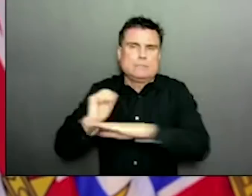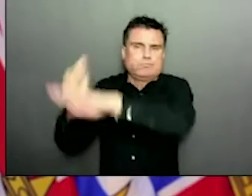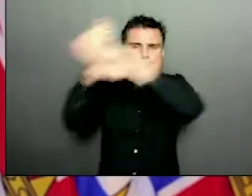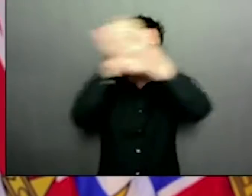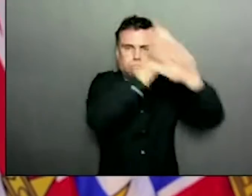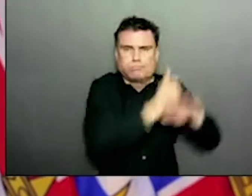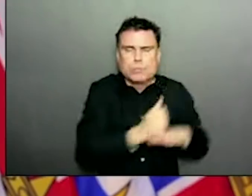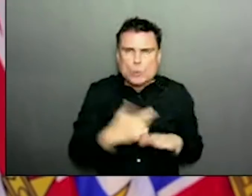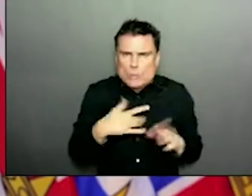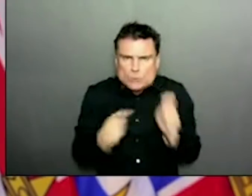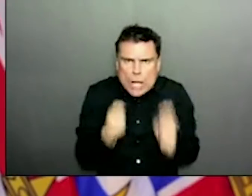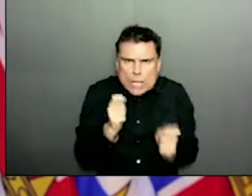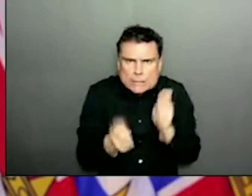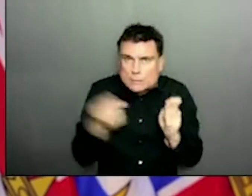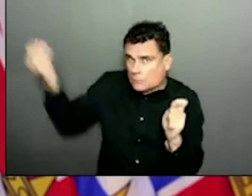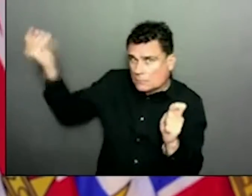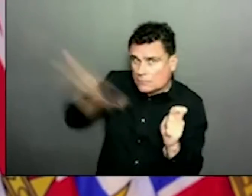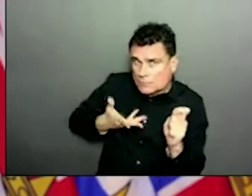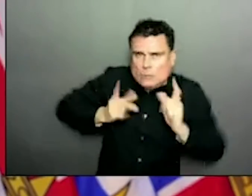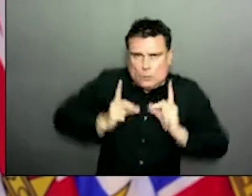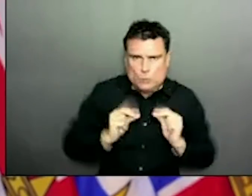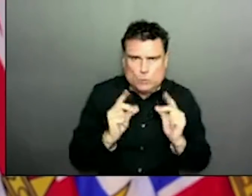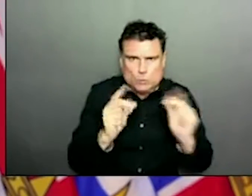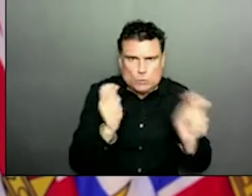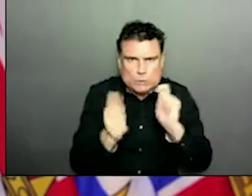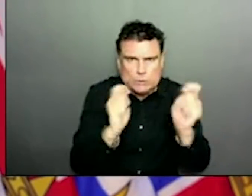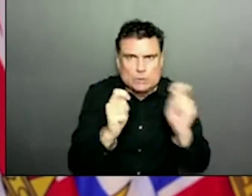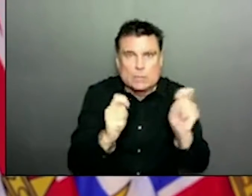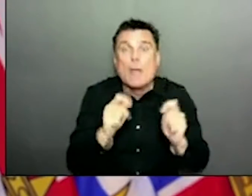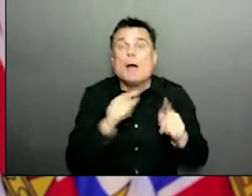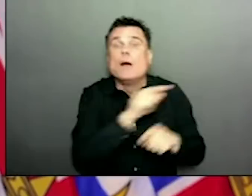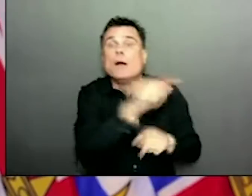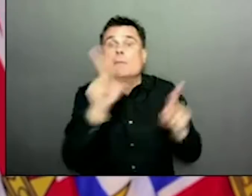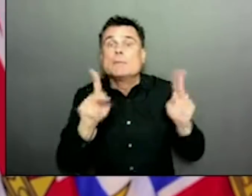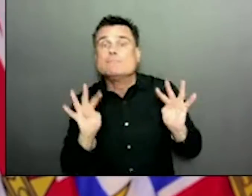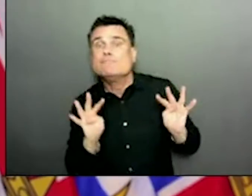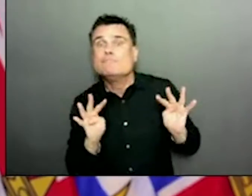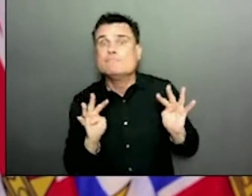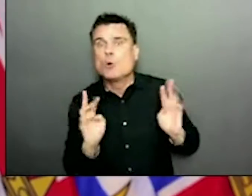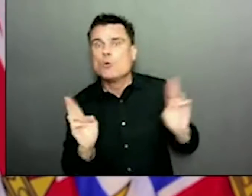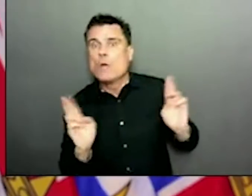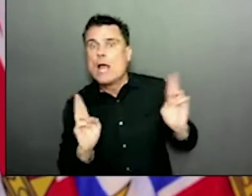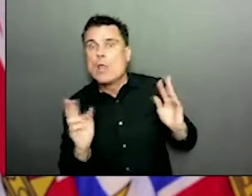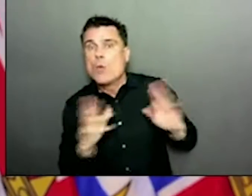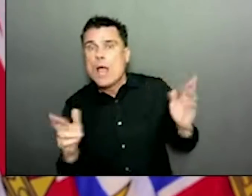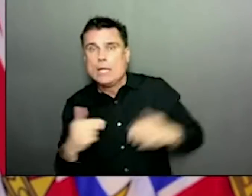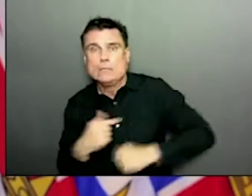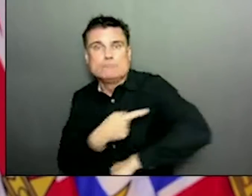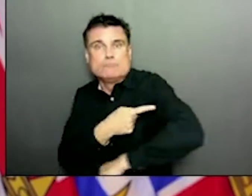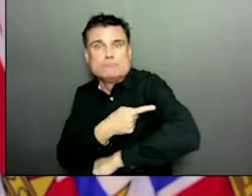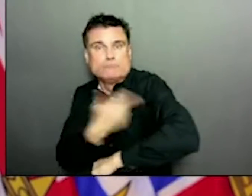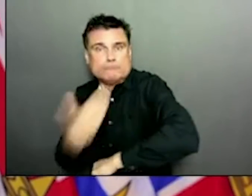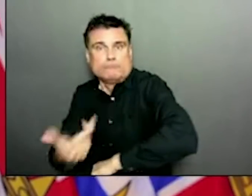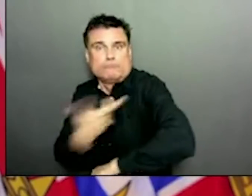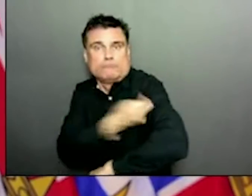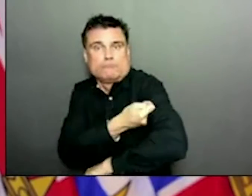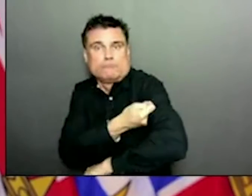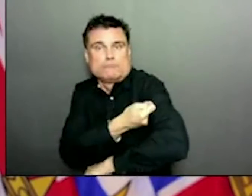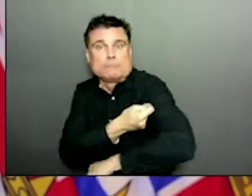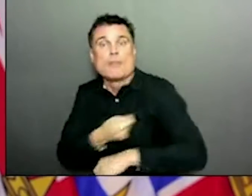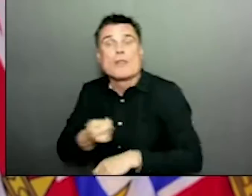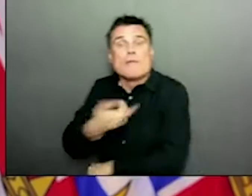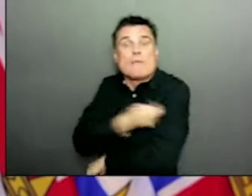awaiting this. As you can imagine, this is a national effort, and we get deliveries and processes set up, and things are